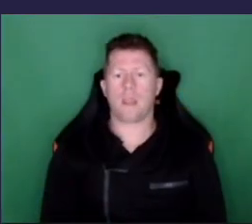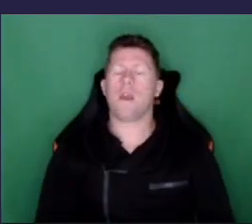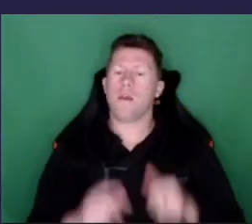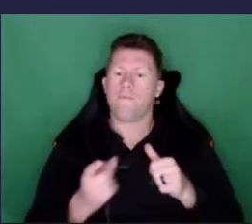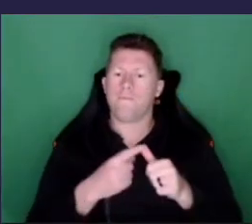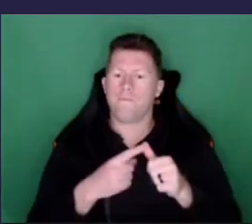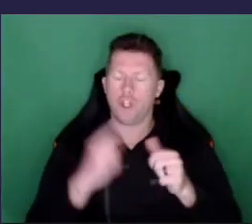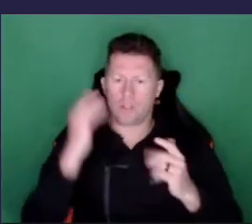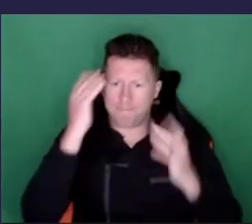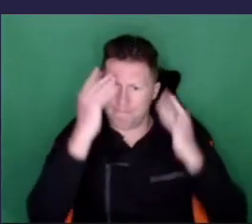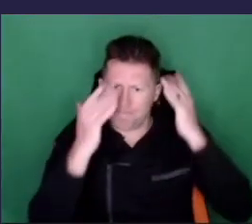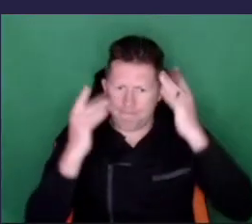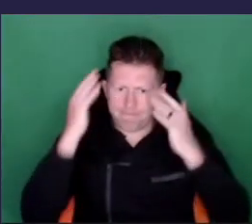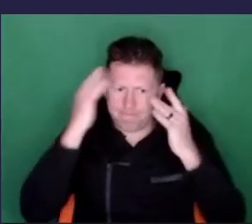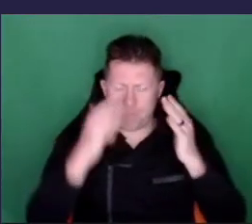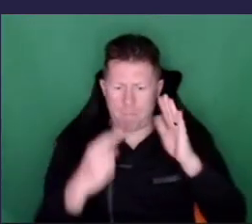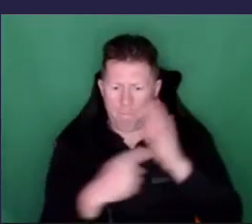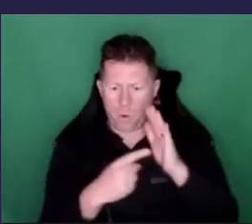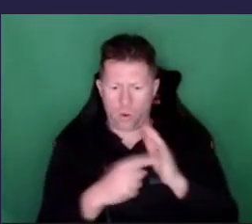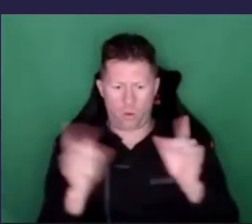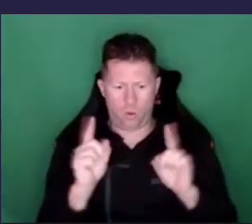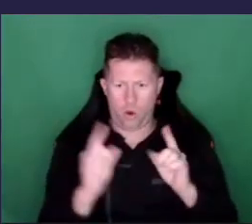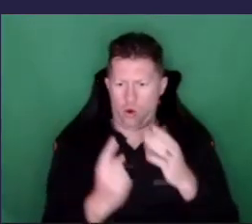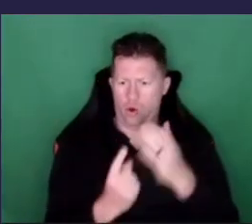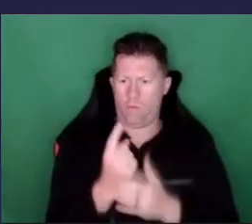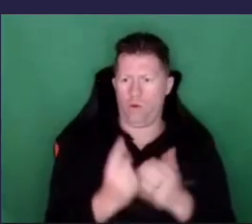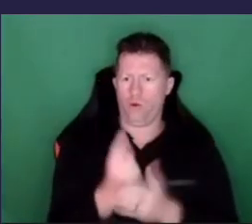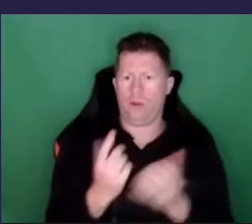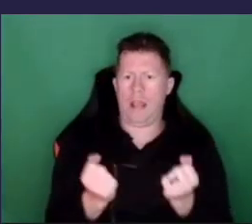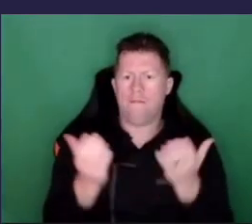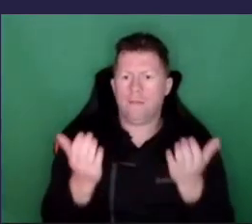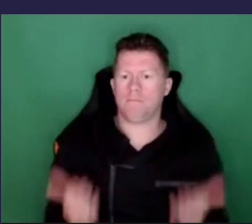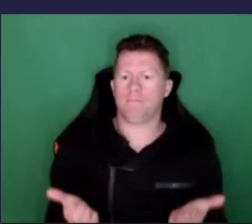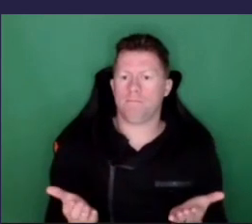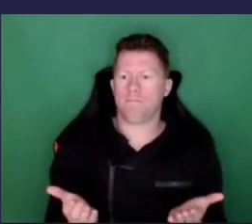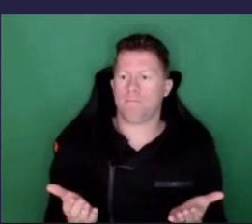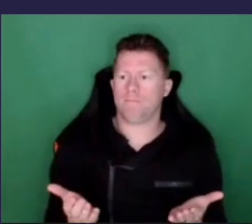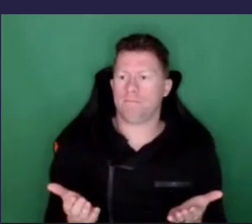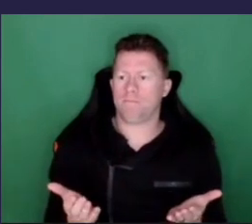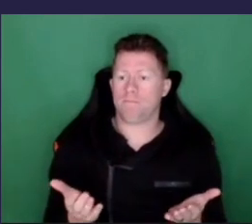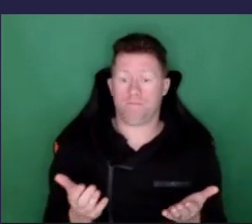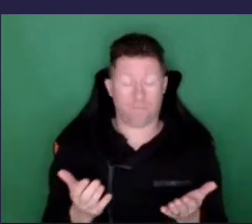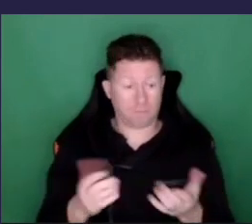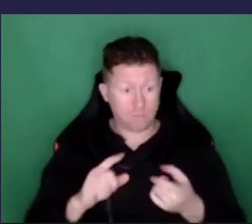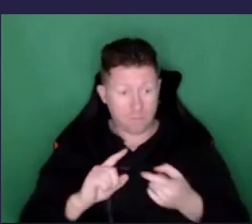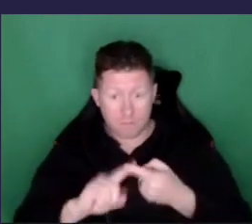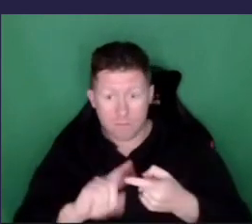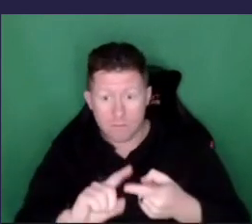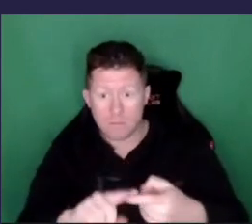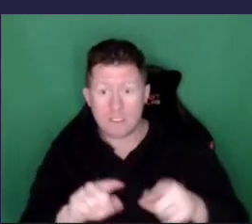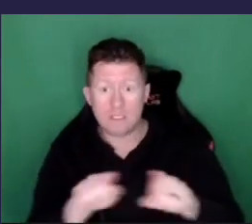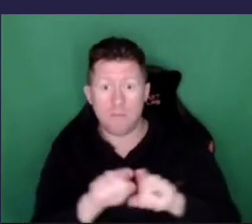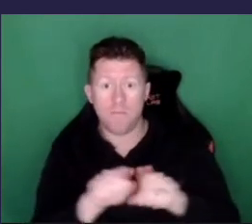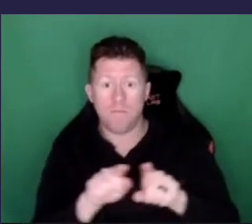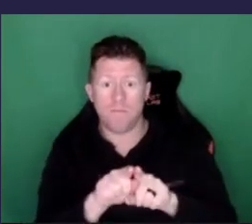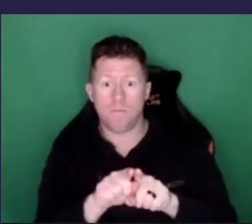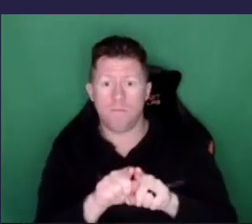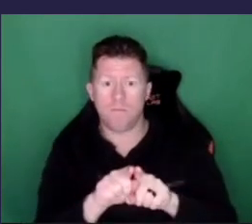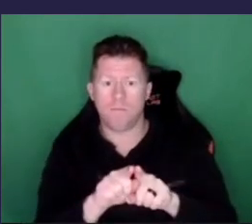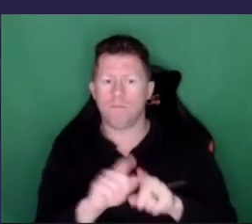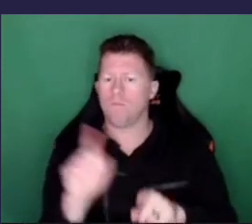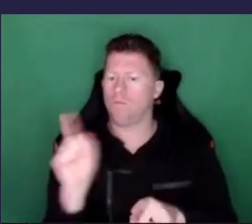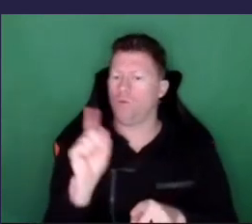have now? And if that remains the same, what's likely going to happen